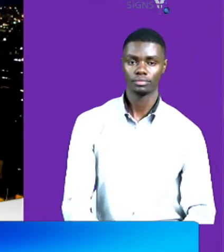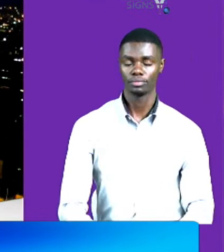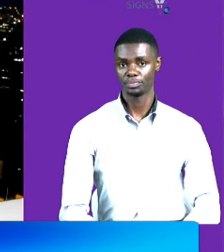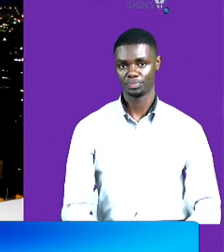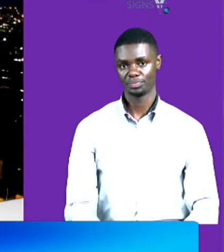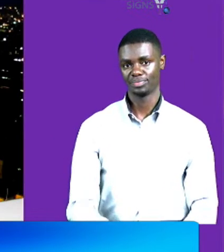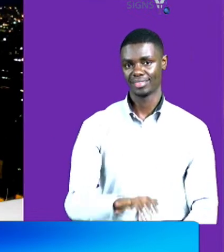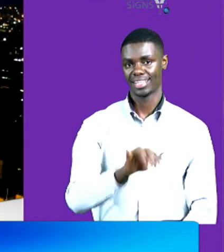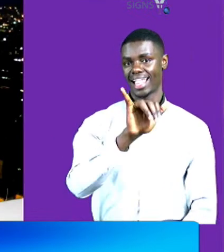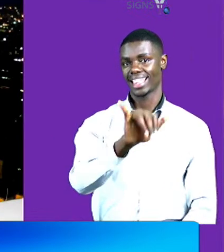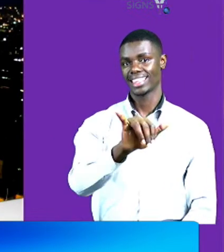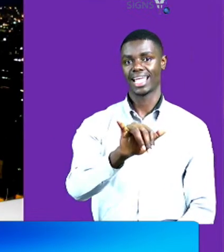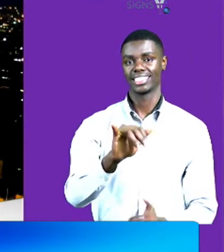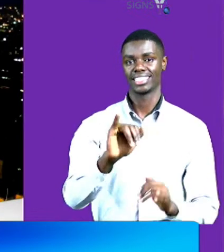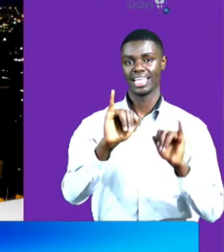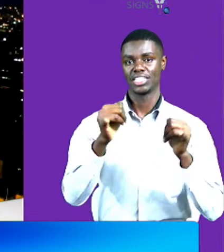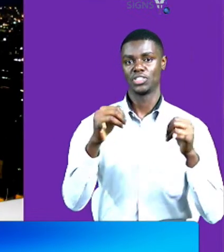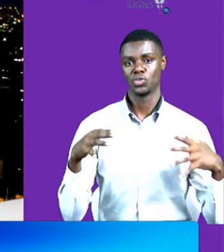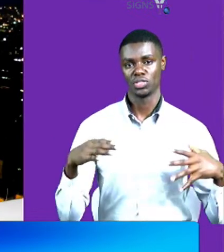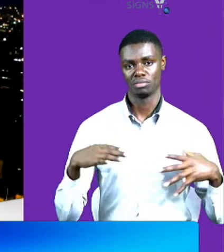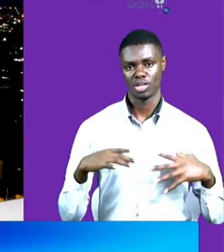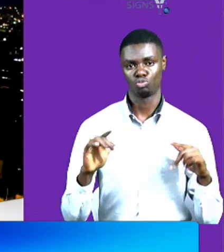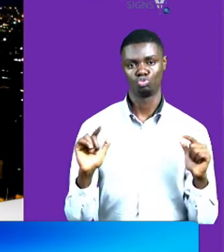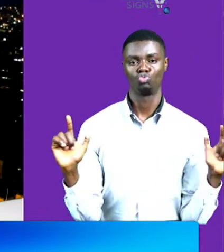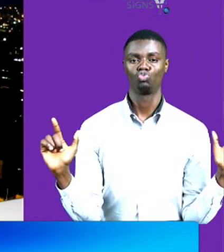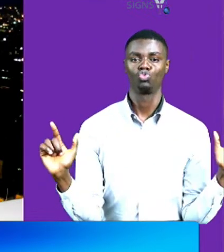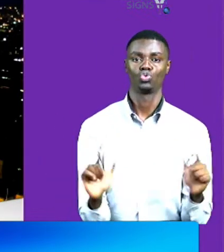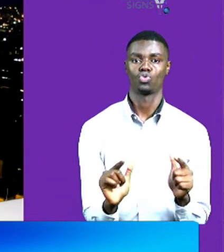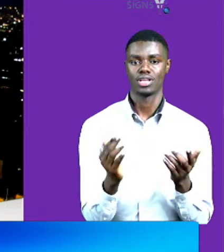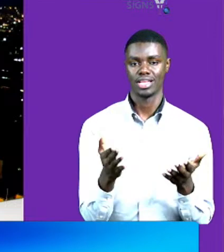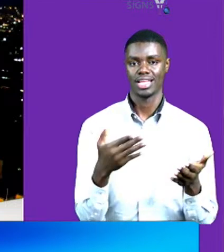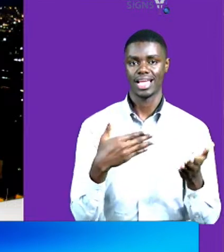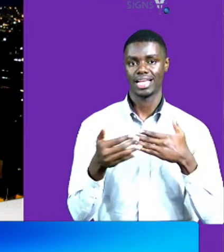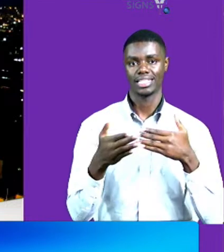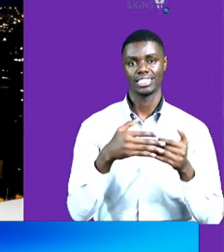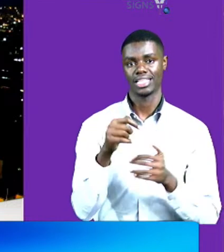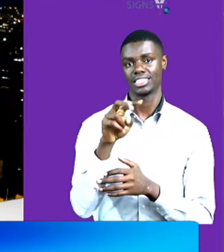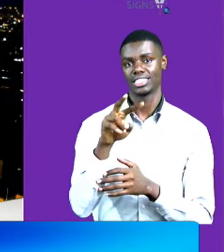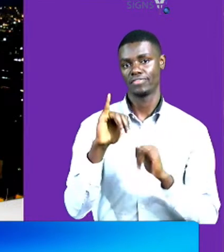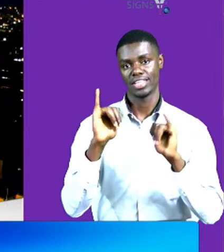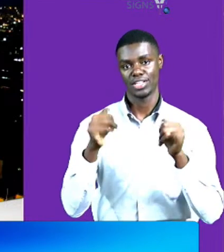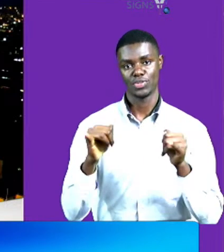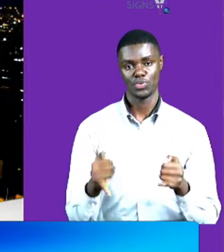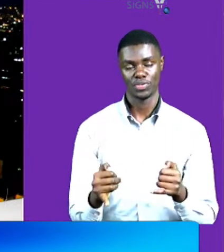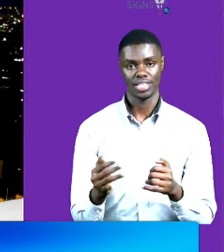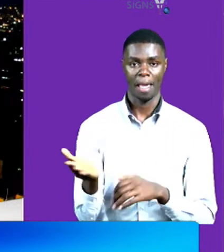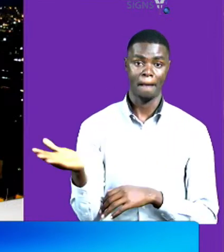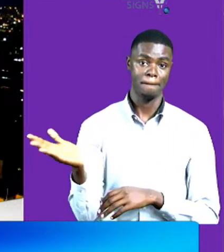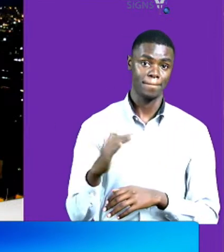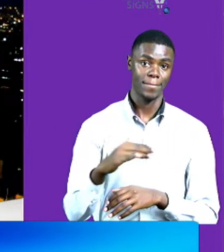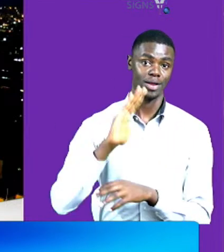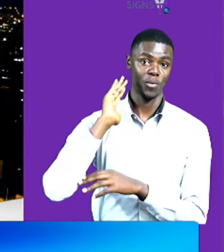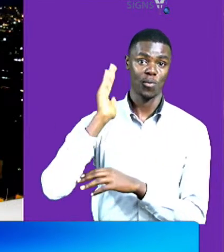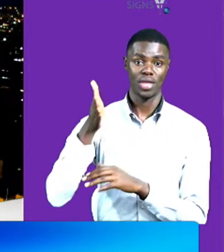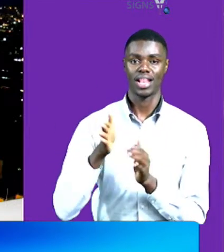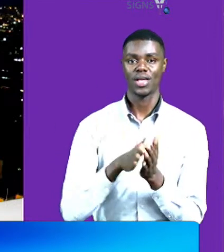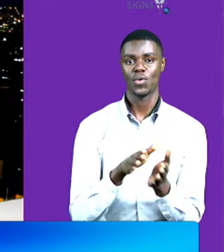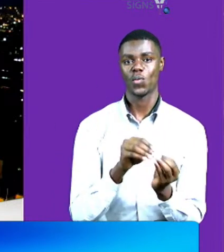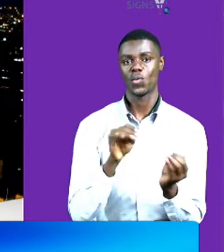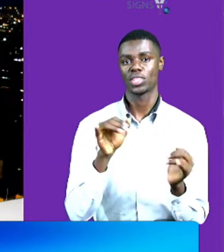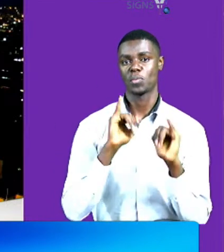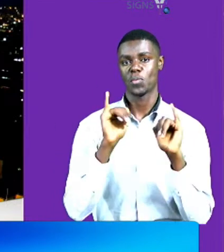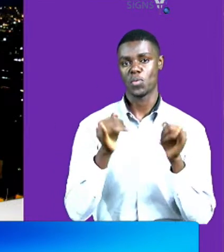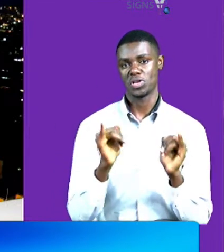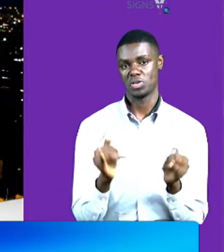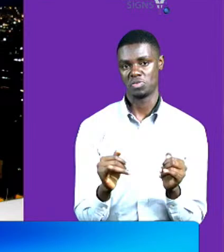All right, on that update, we are taking a short break right here on Science TV Prime News. We are coming back with more news